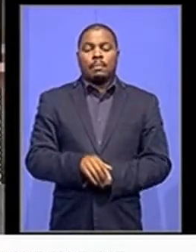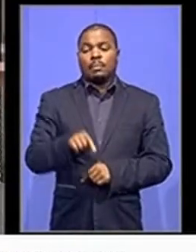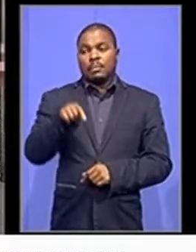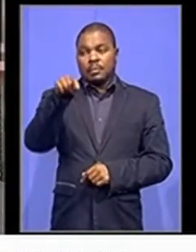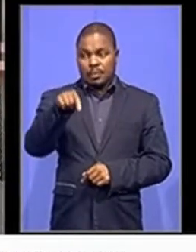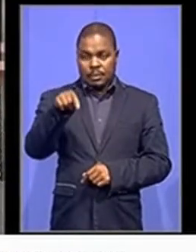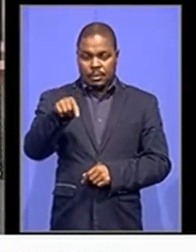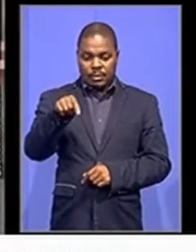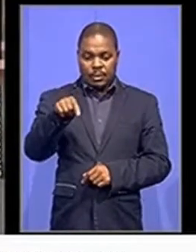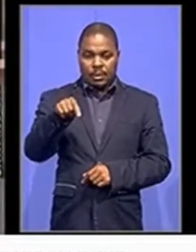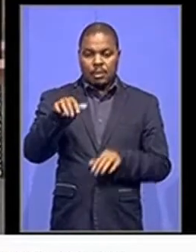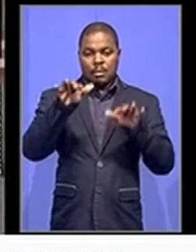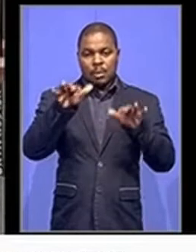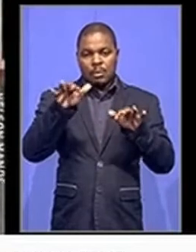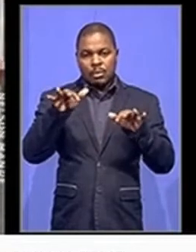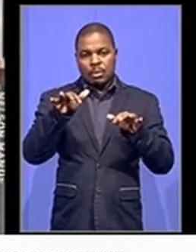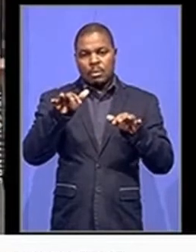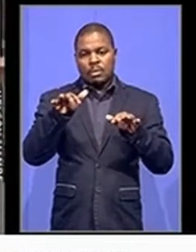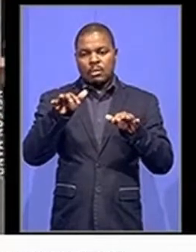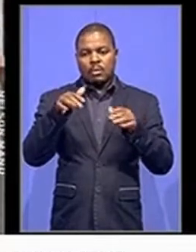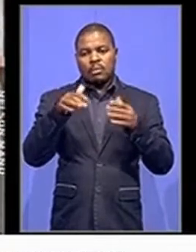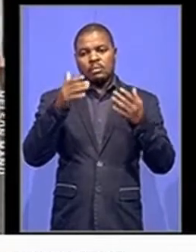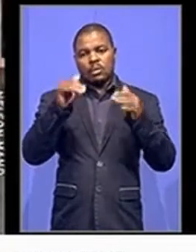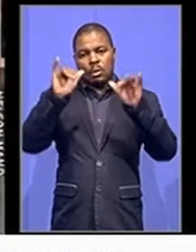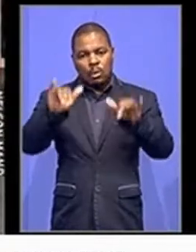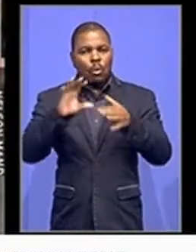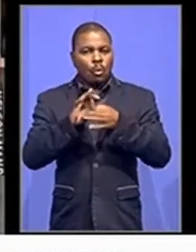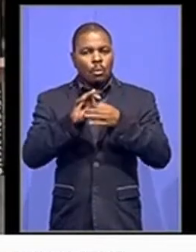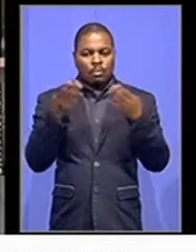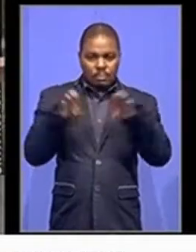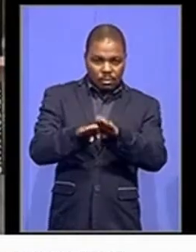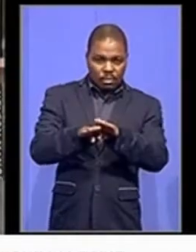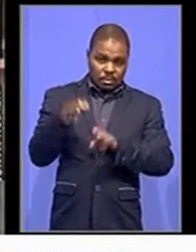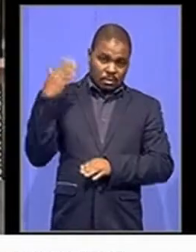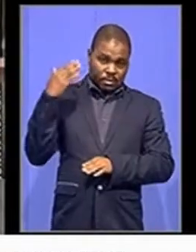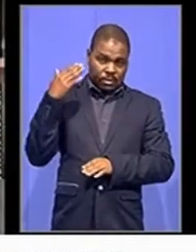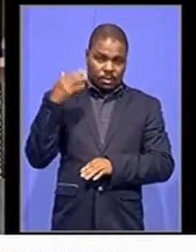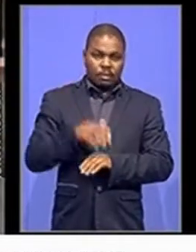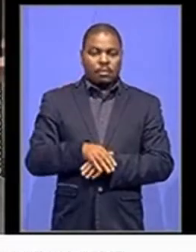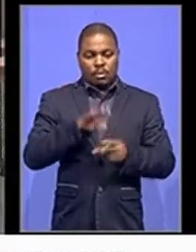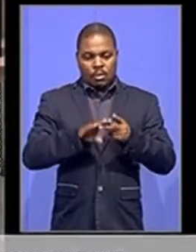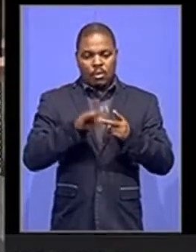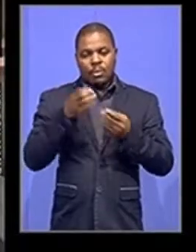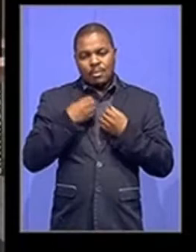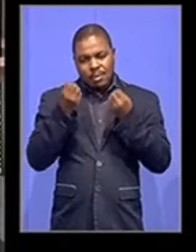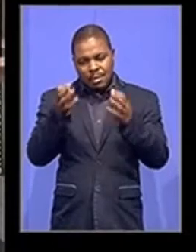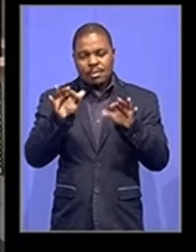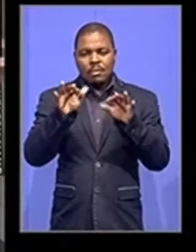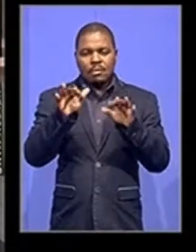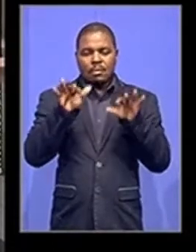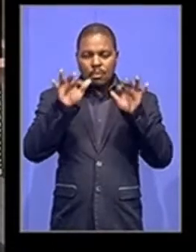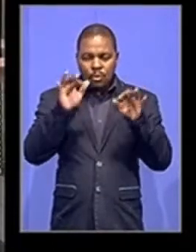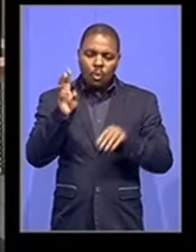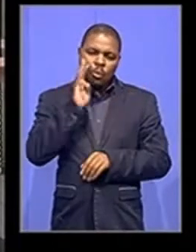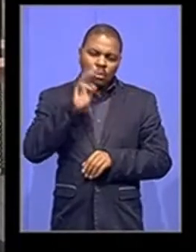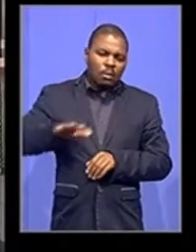a time for people to stay at home, which is the lockdown. We had to provide water across the entire city,